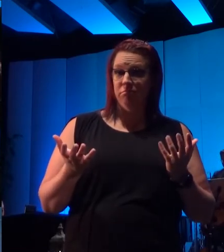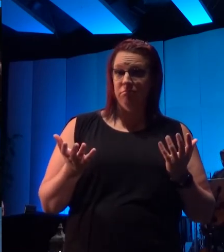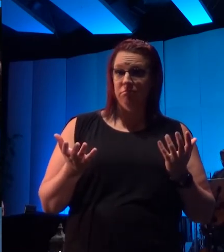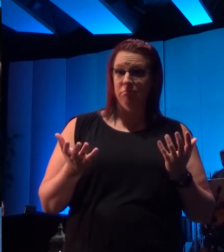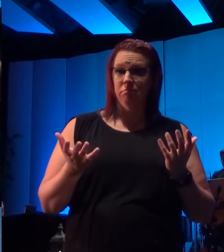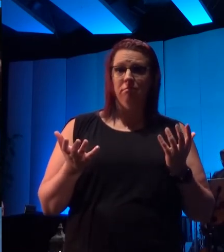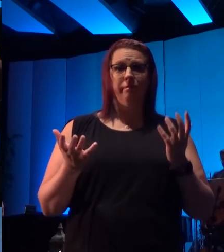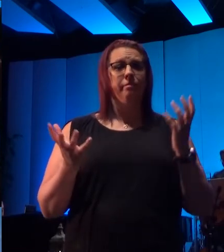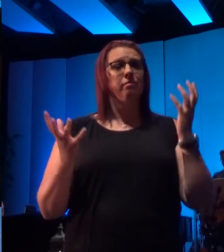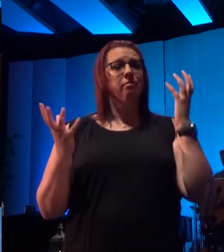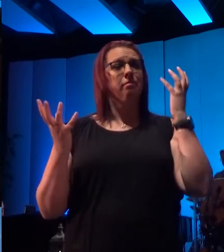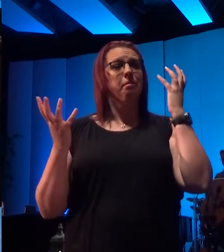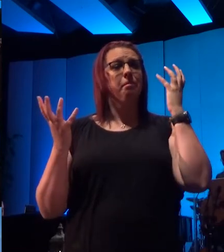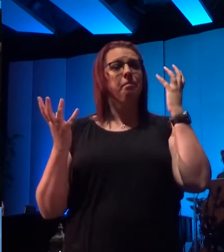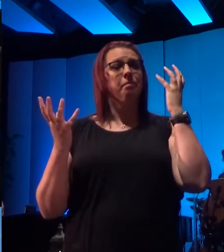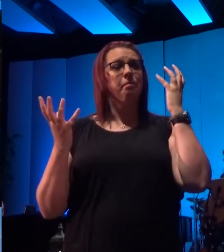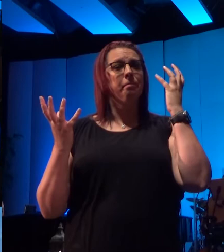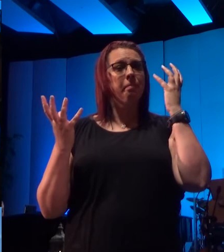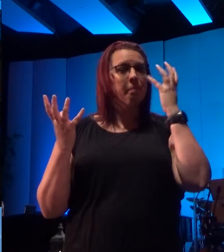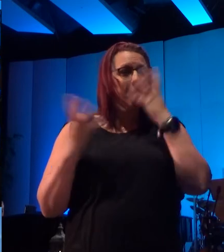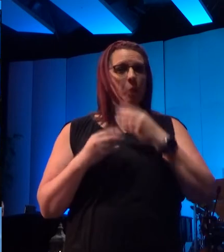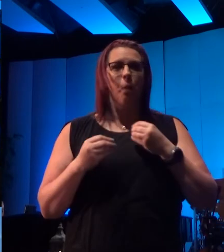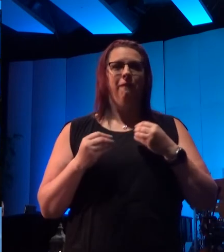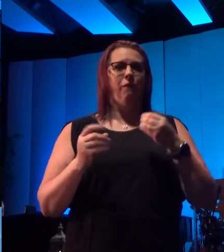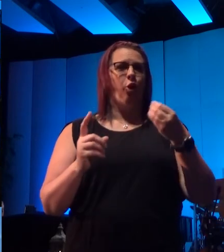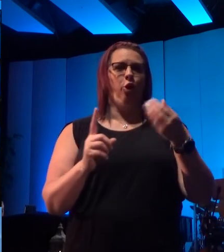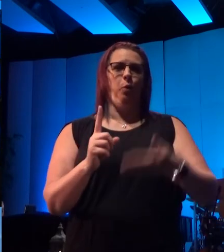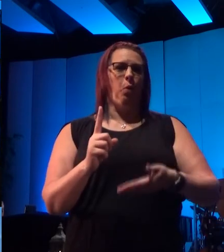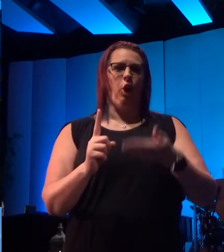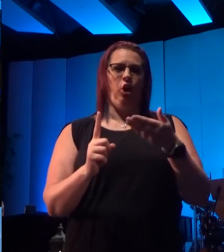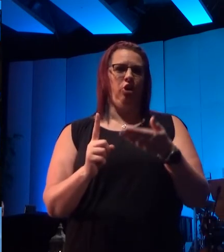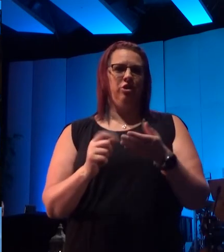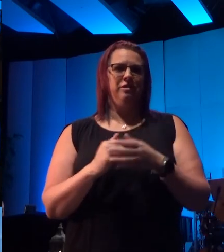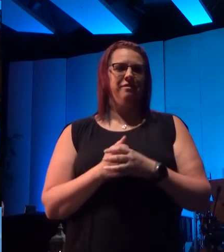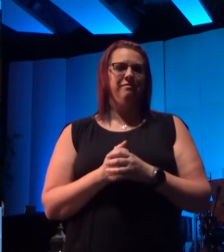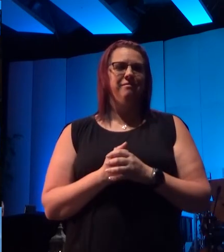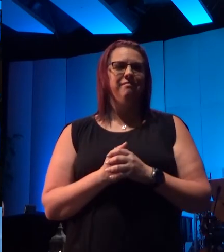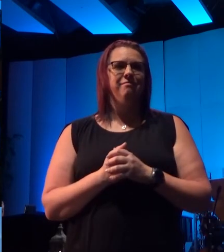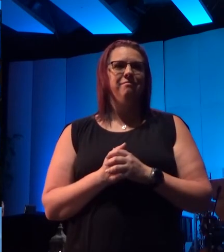how beautiful you are?